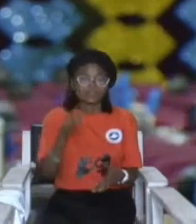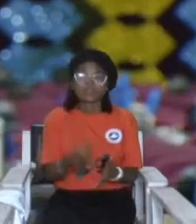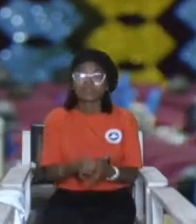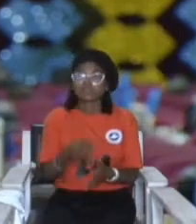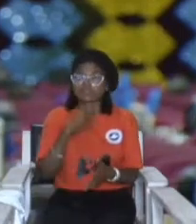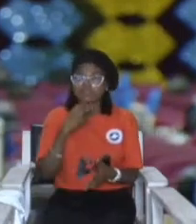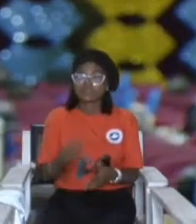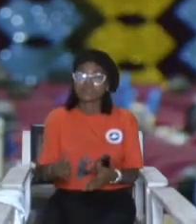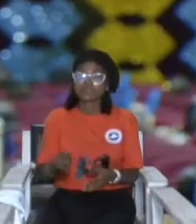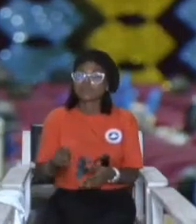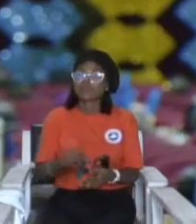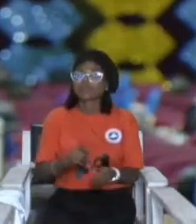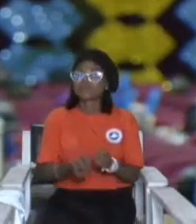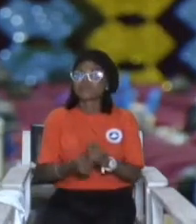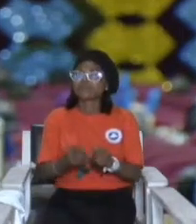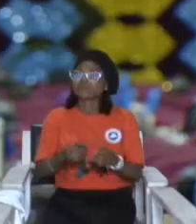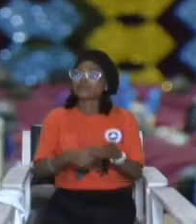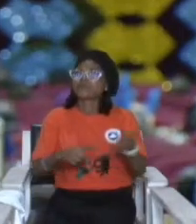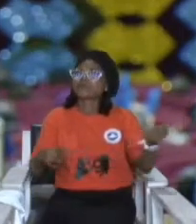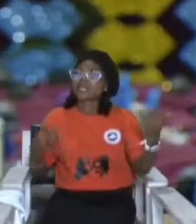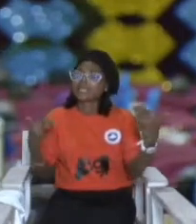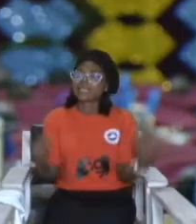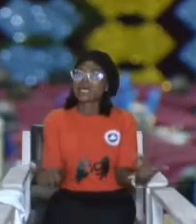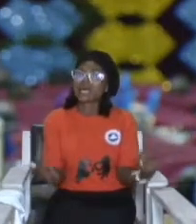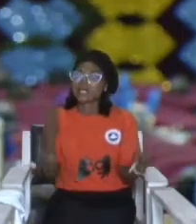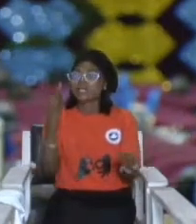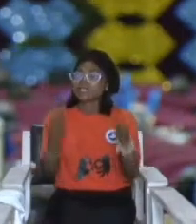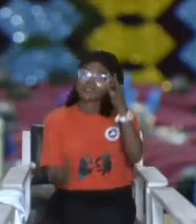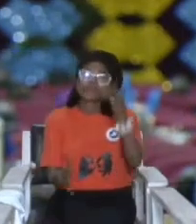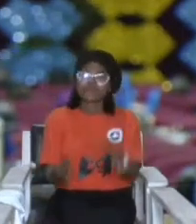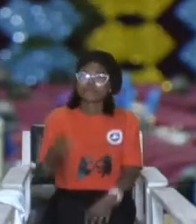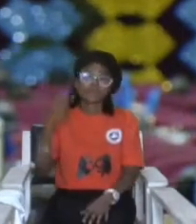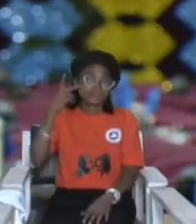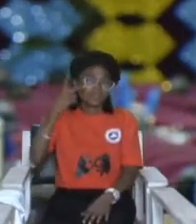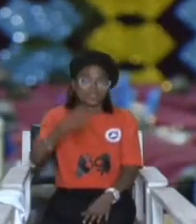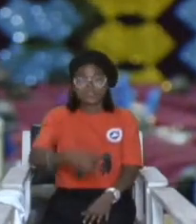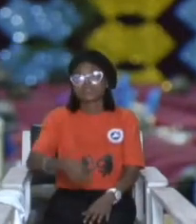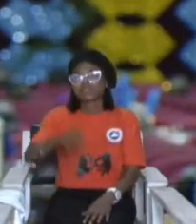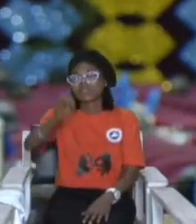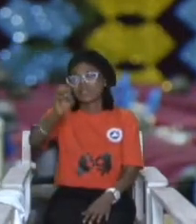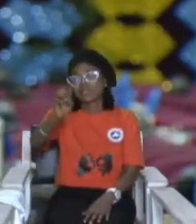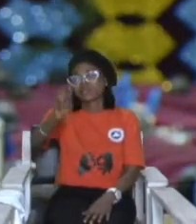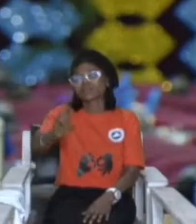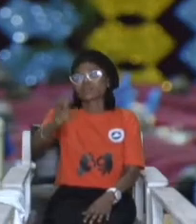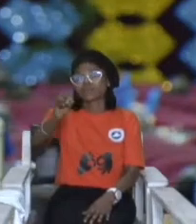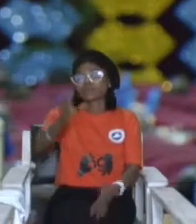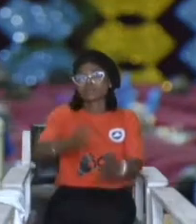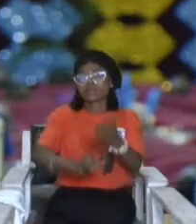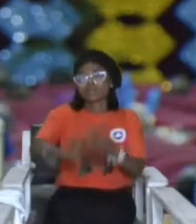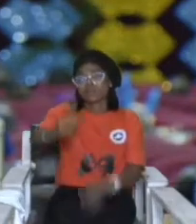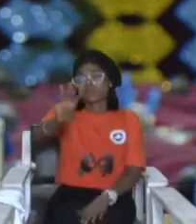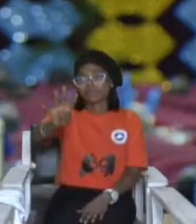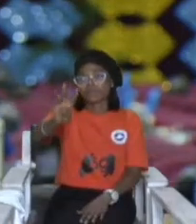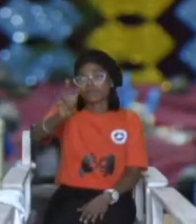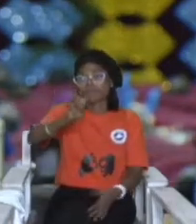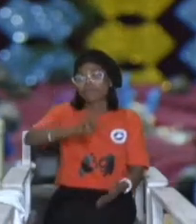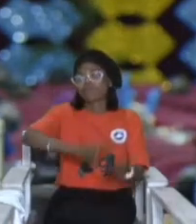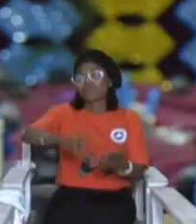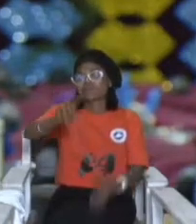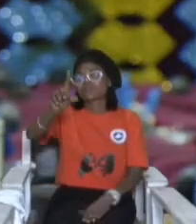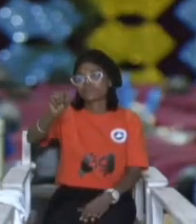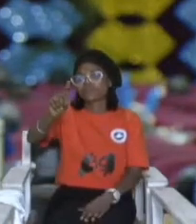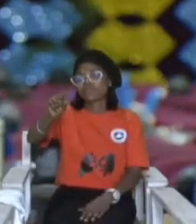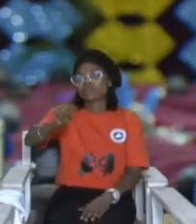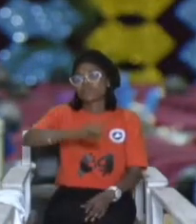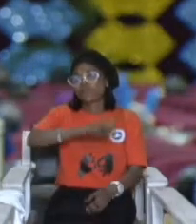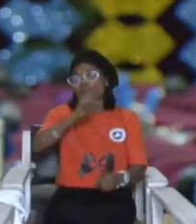Praise the Lord. Now, if you see Exodus chapter 4, verse 20, Exodus 4:20, when